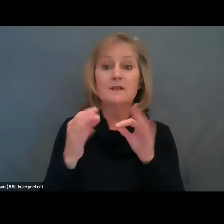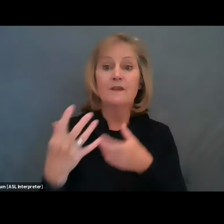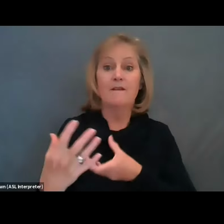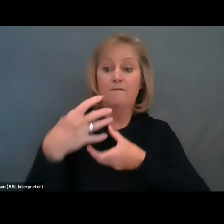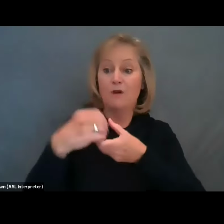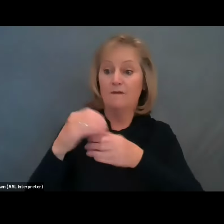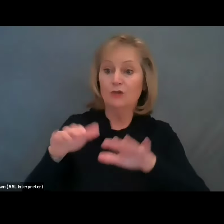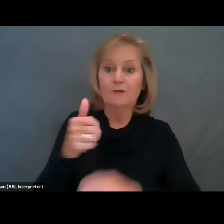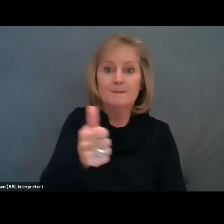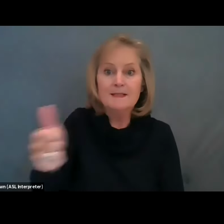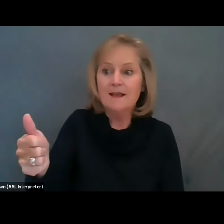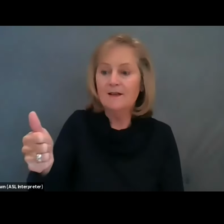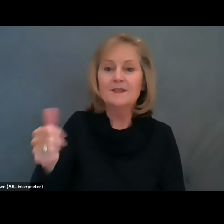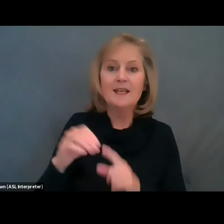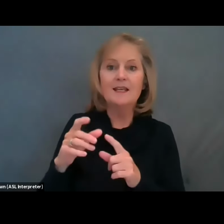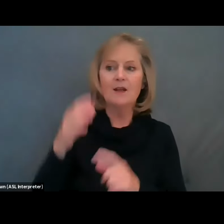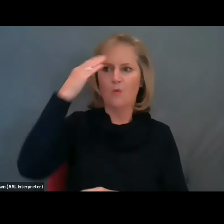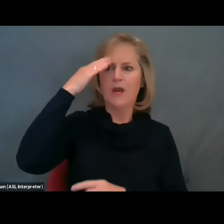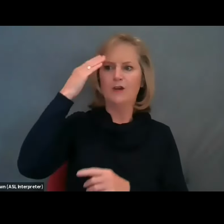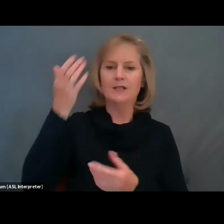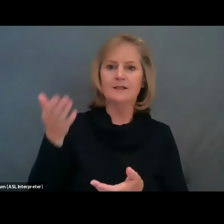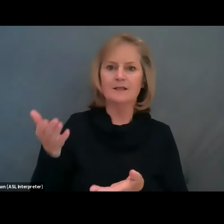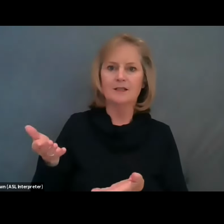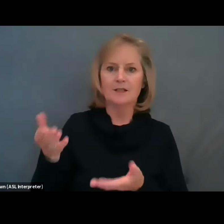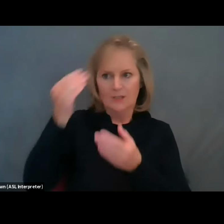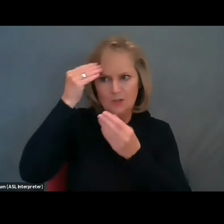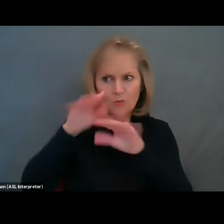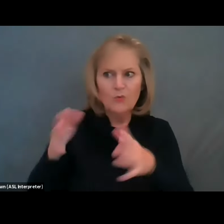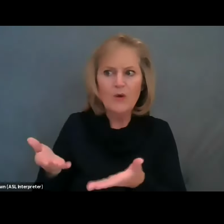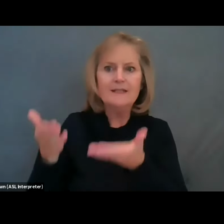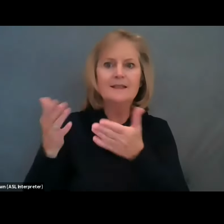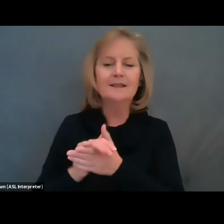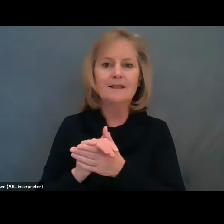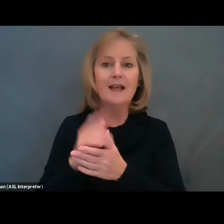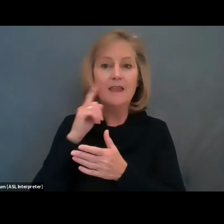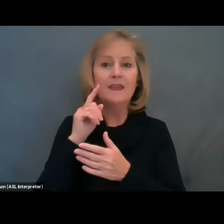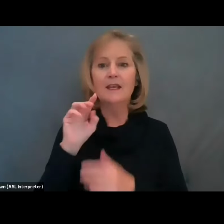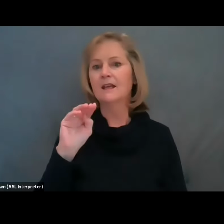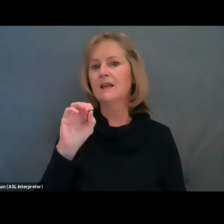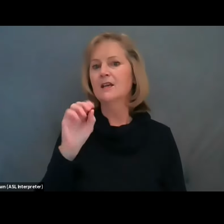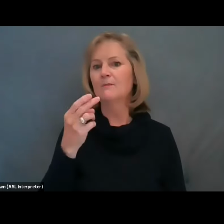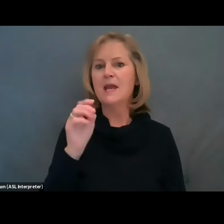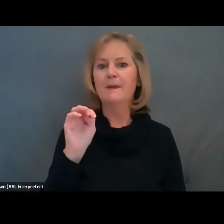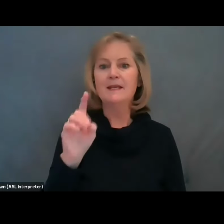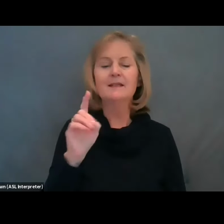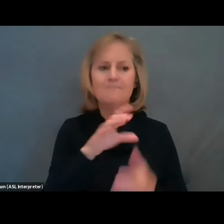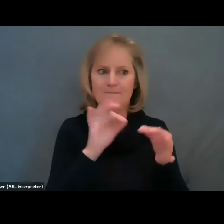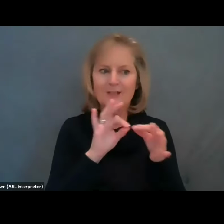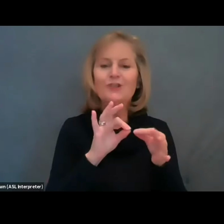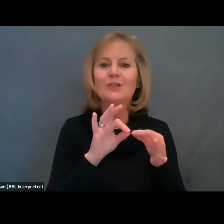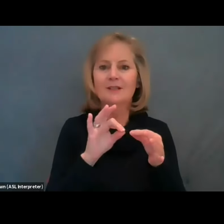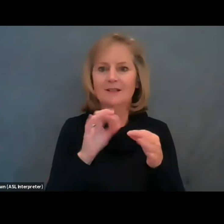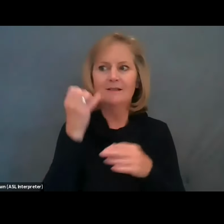involving children themselves in sort of awareness raising activities. I think Mohamed earlier on was mentioning